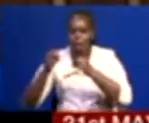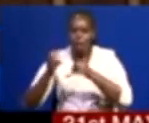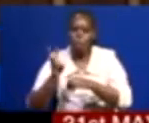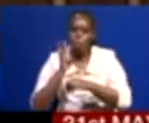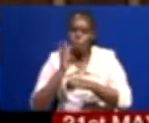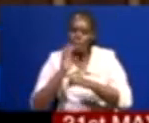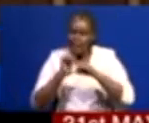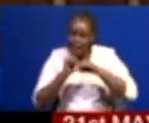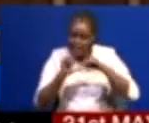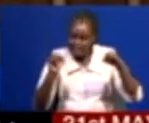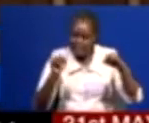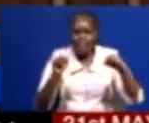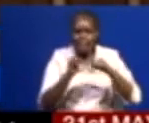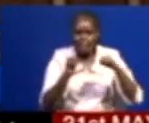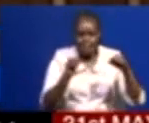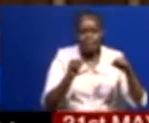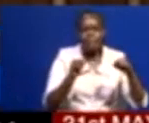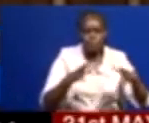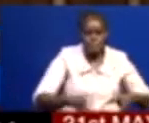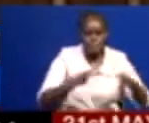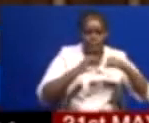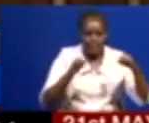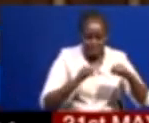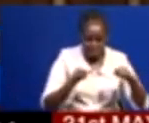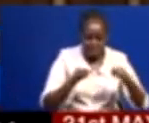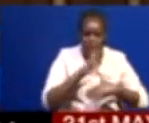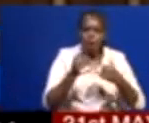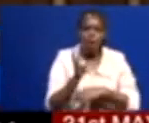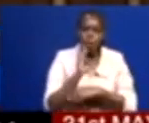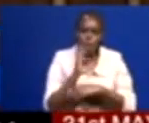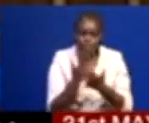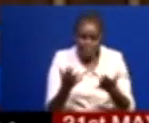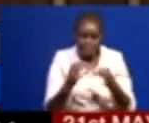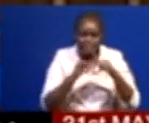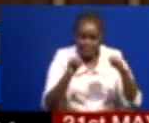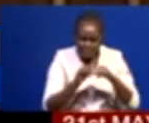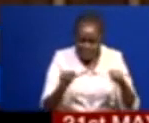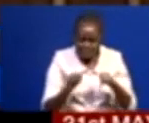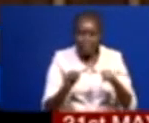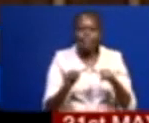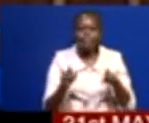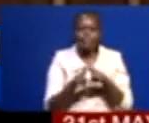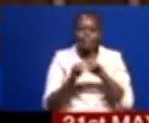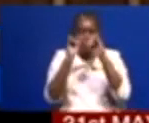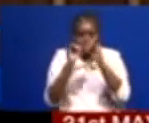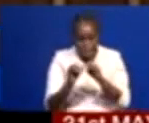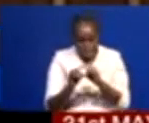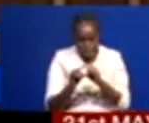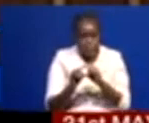cleaned. All water storage facilities have been properly cleaned and fitted with the new